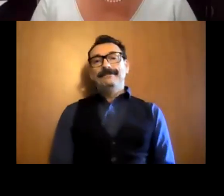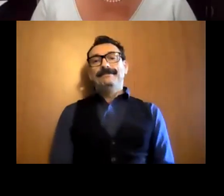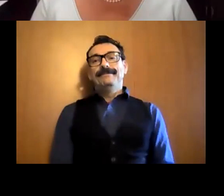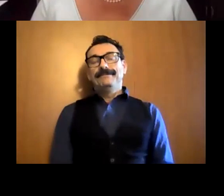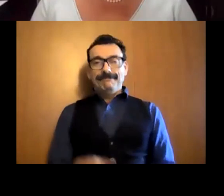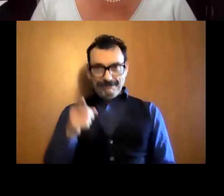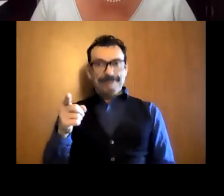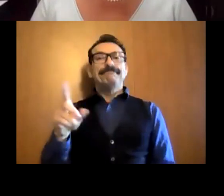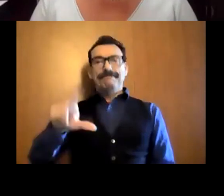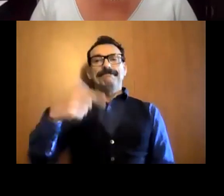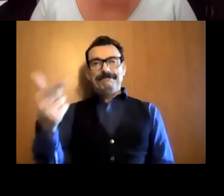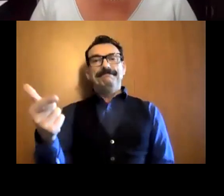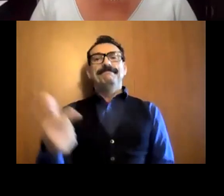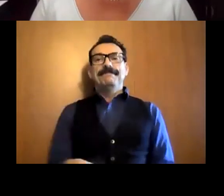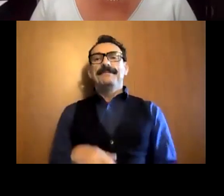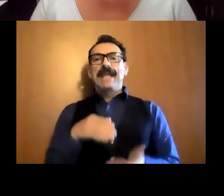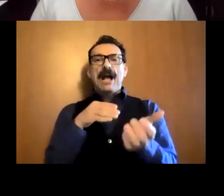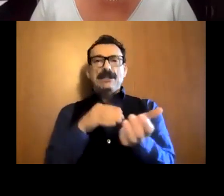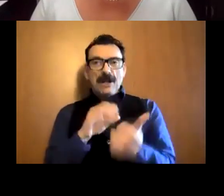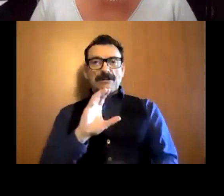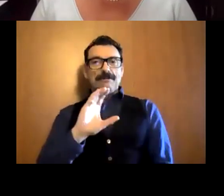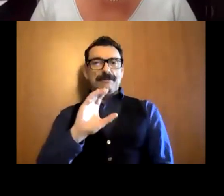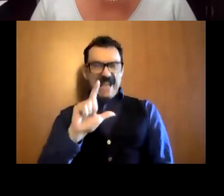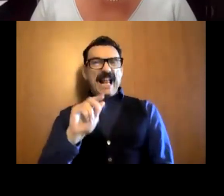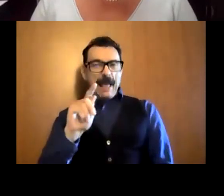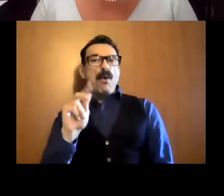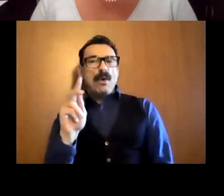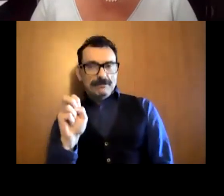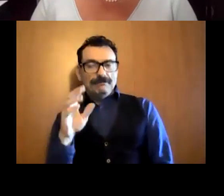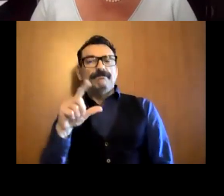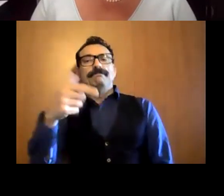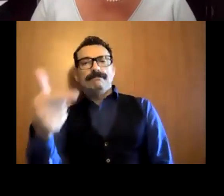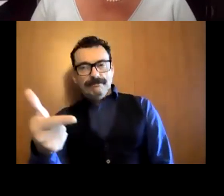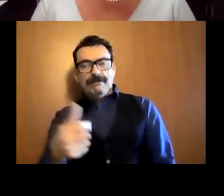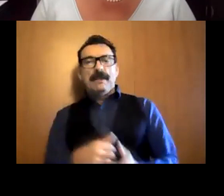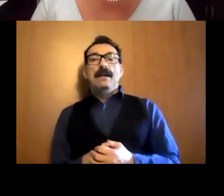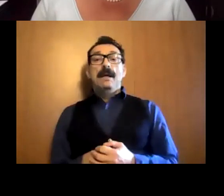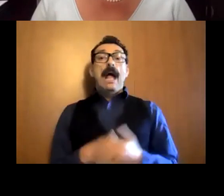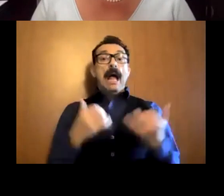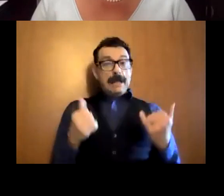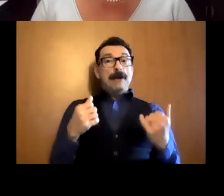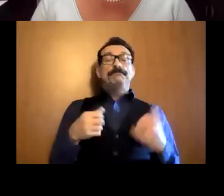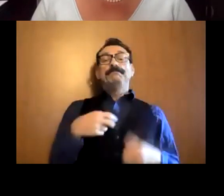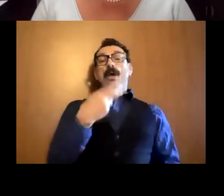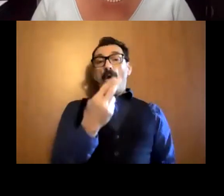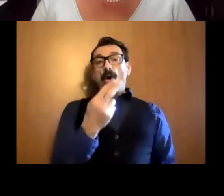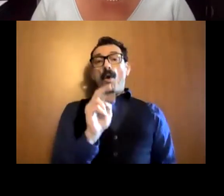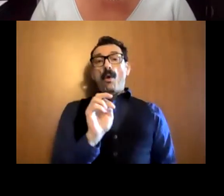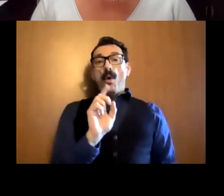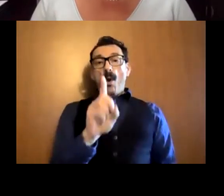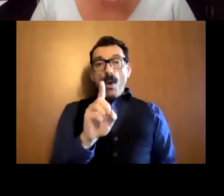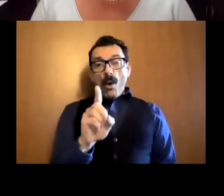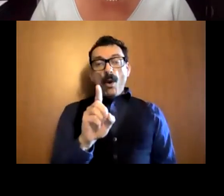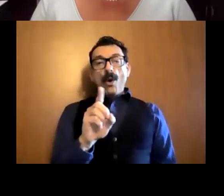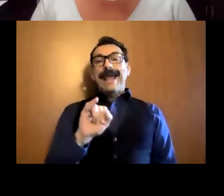I can take a shot at that one again. I do think that so herd immunity, for people who aren't familiar with the term,